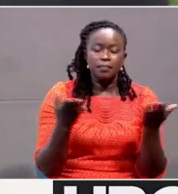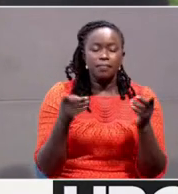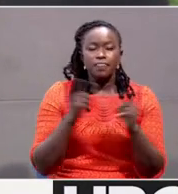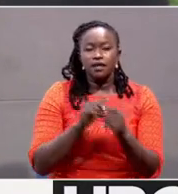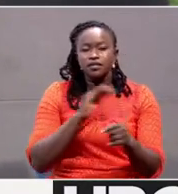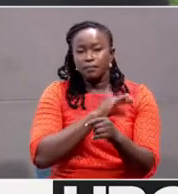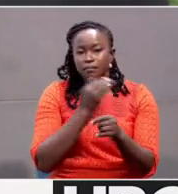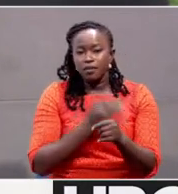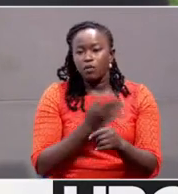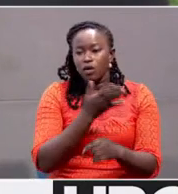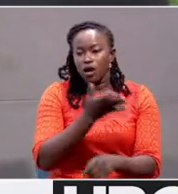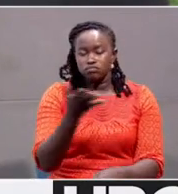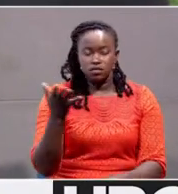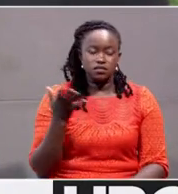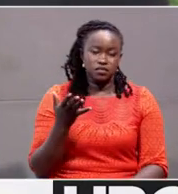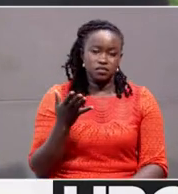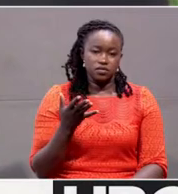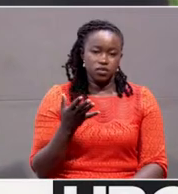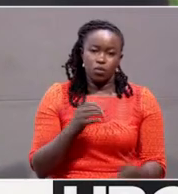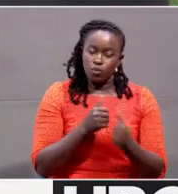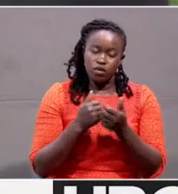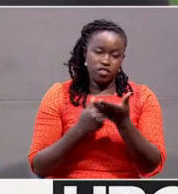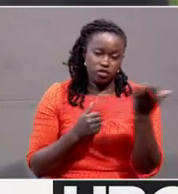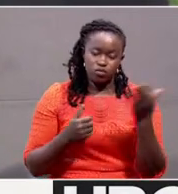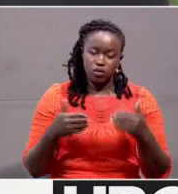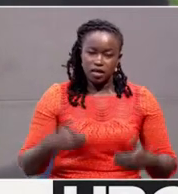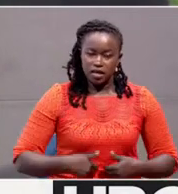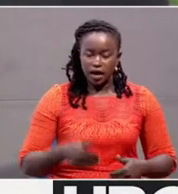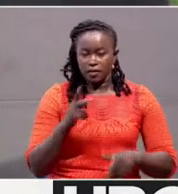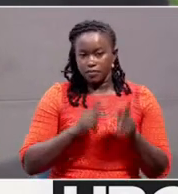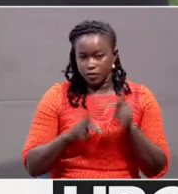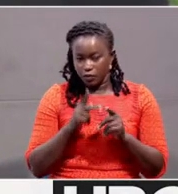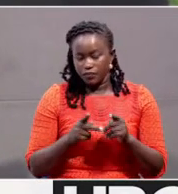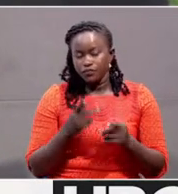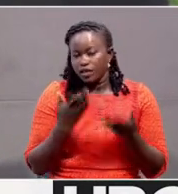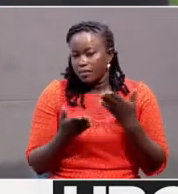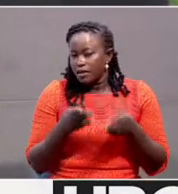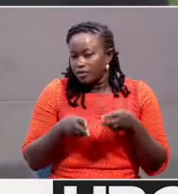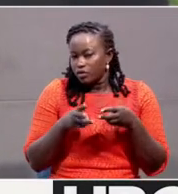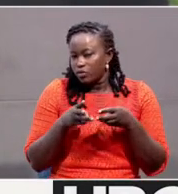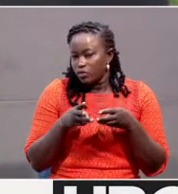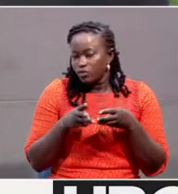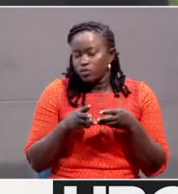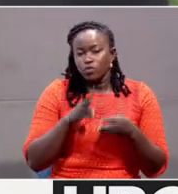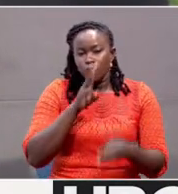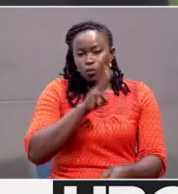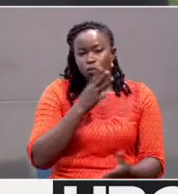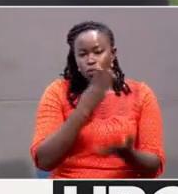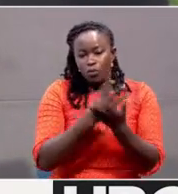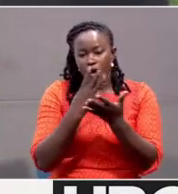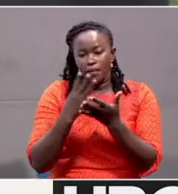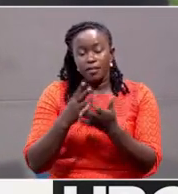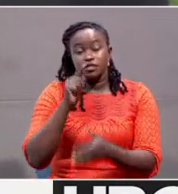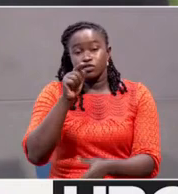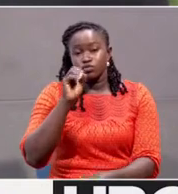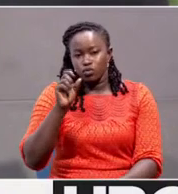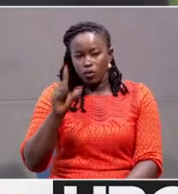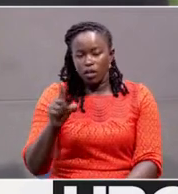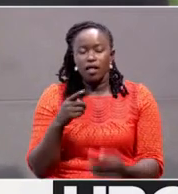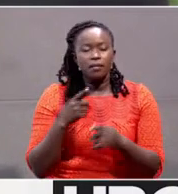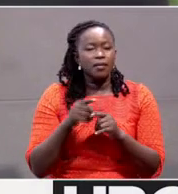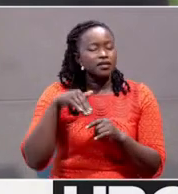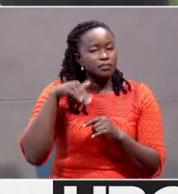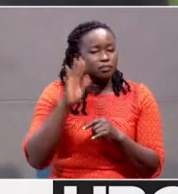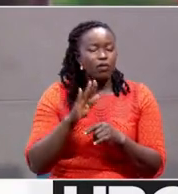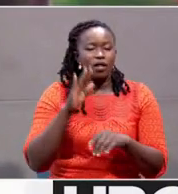actually lies with you, the young people. It may be a web-based tool, but it is way much more than just